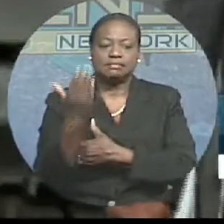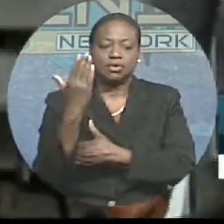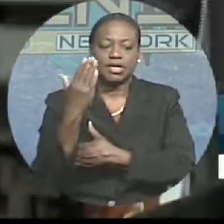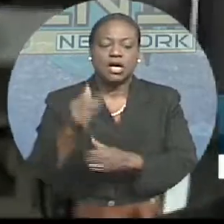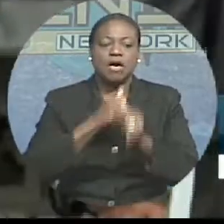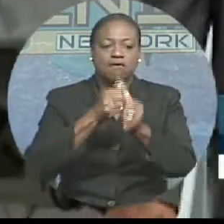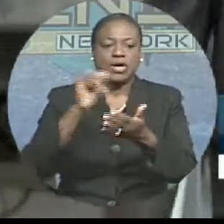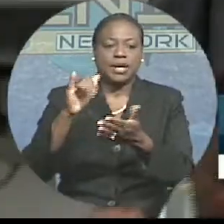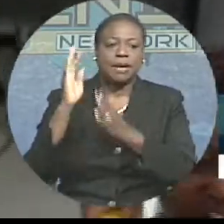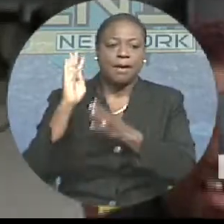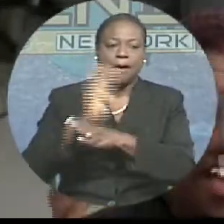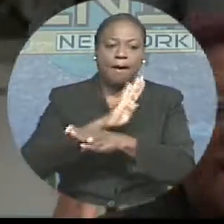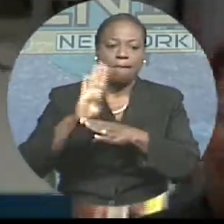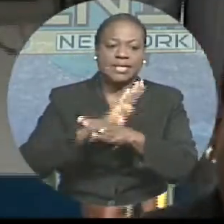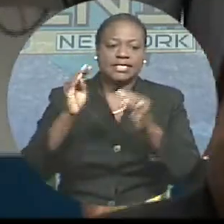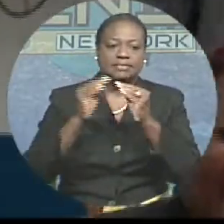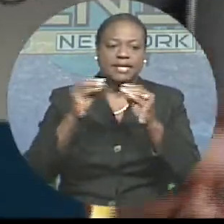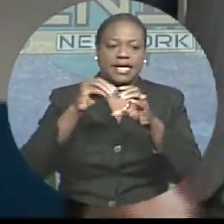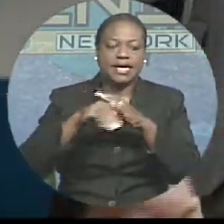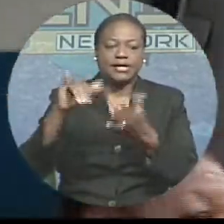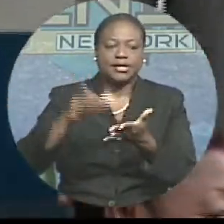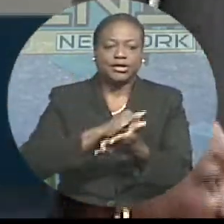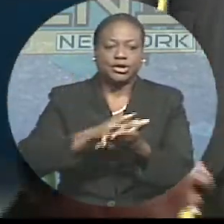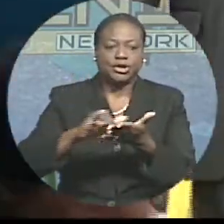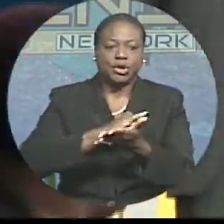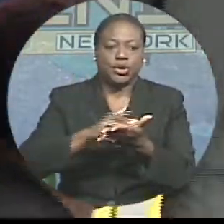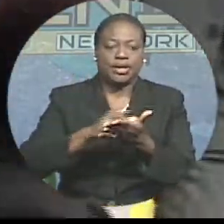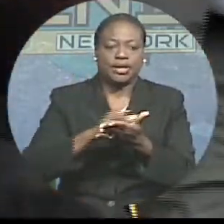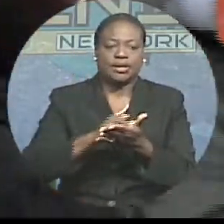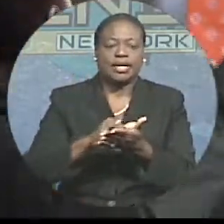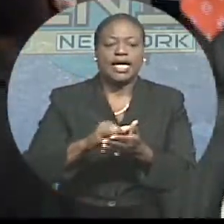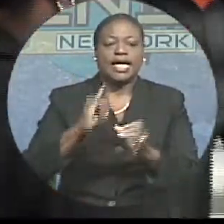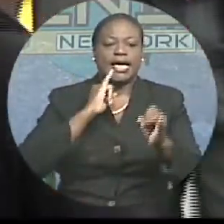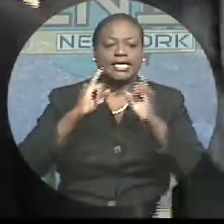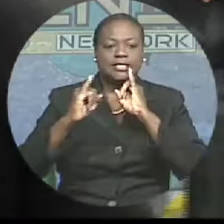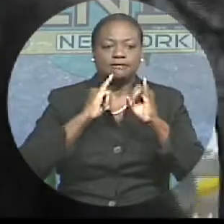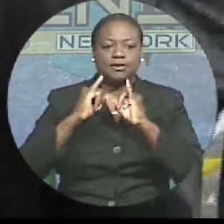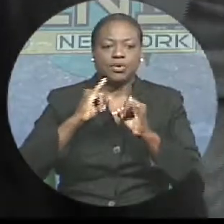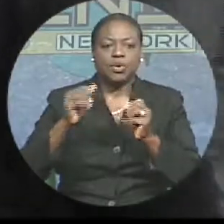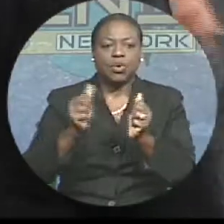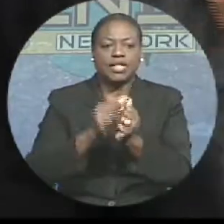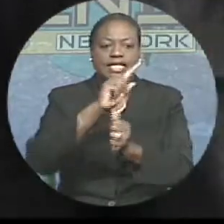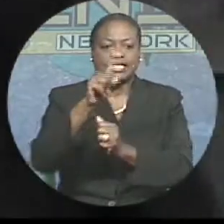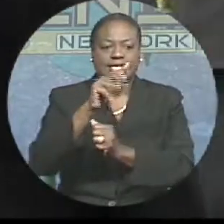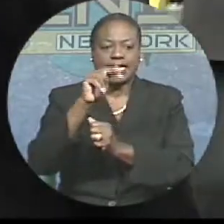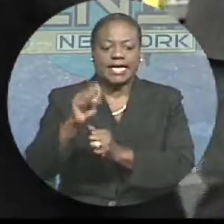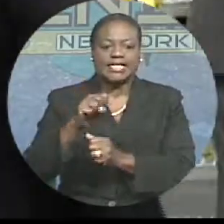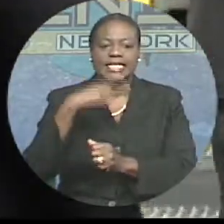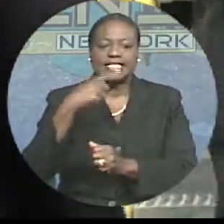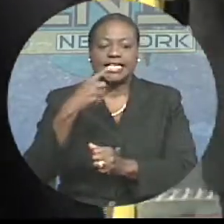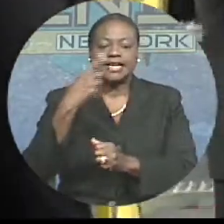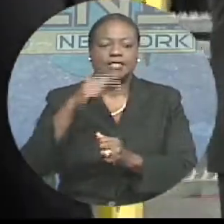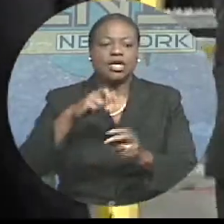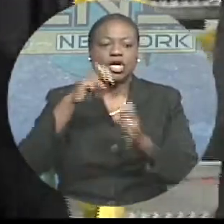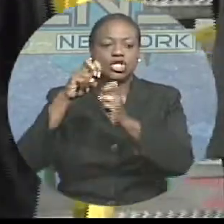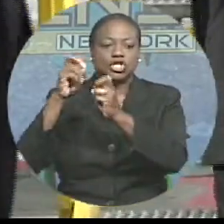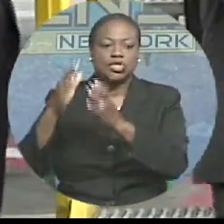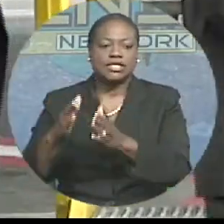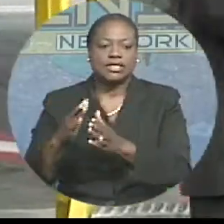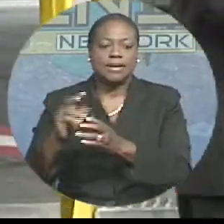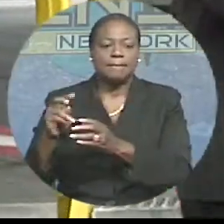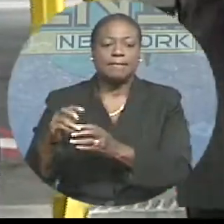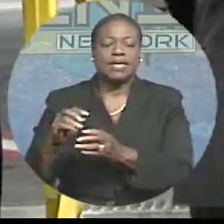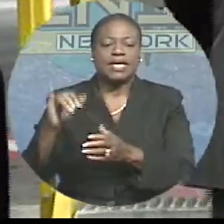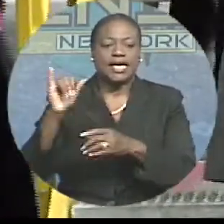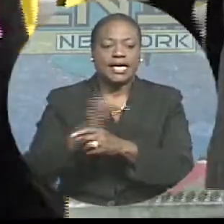meetings in New York. During an interview with ZNS News in the airport's VIP lounge, he said the tourism industry could get a